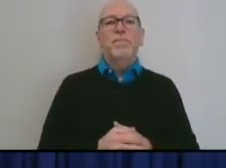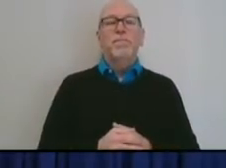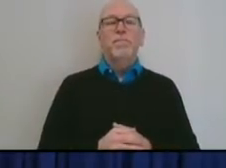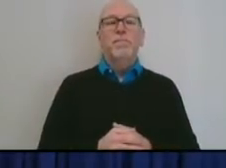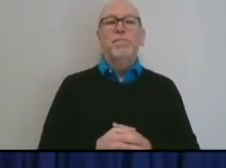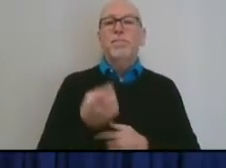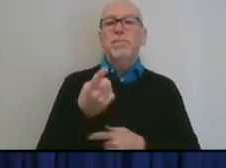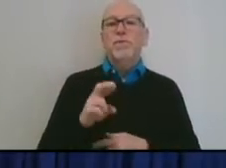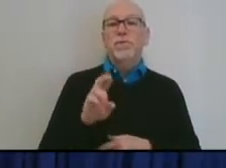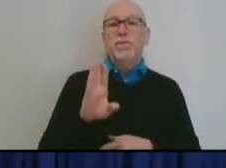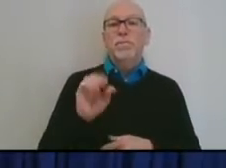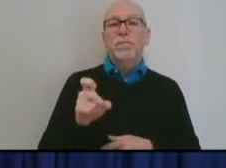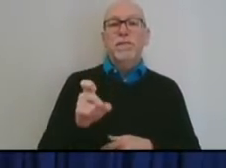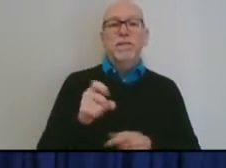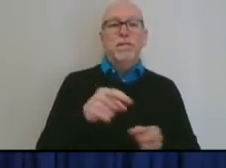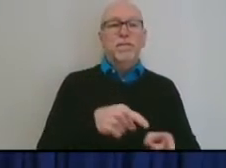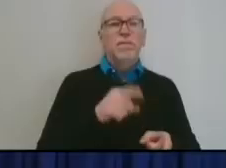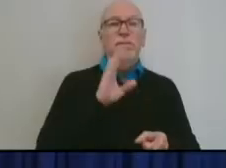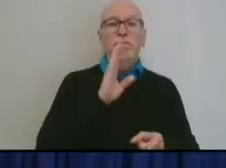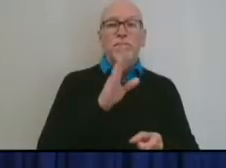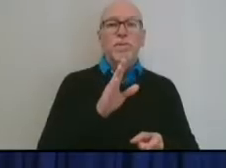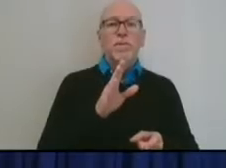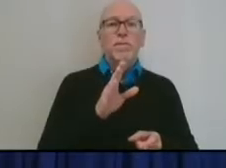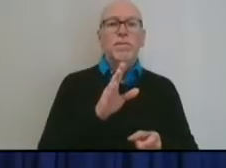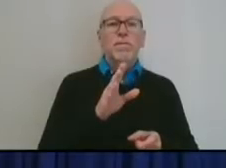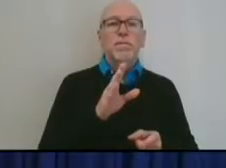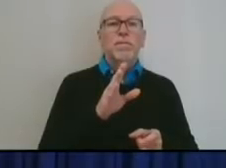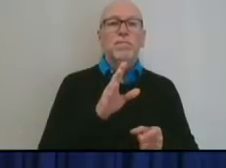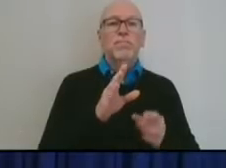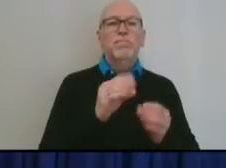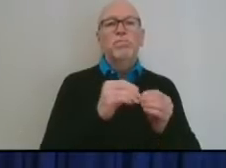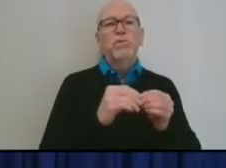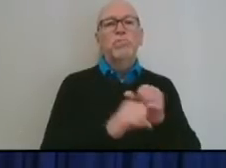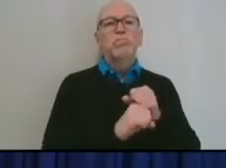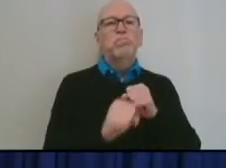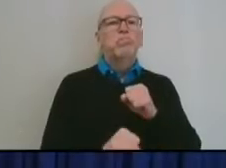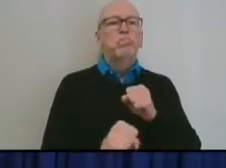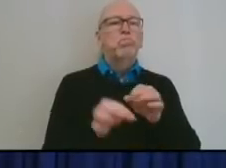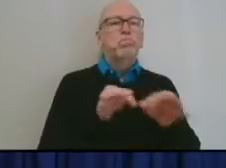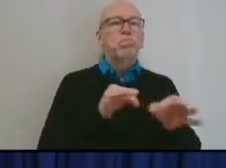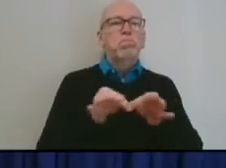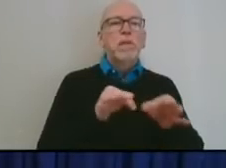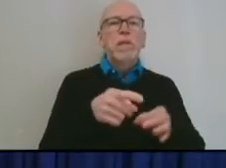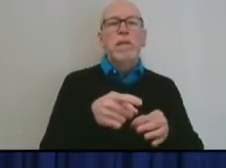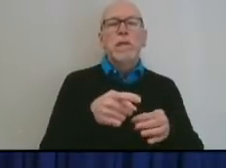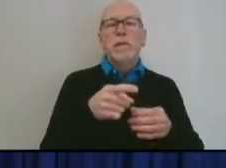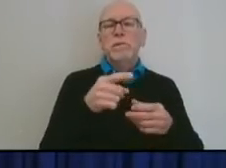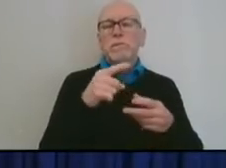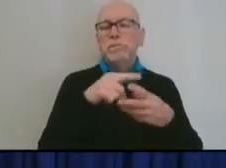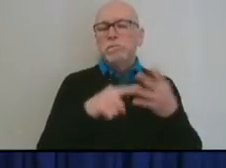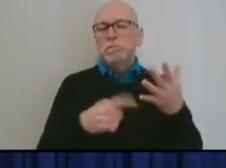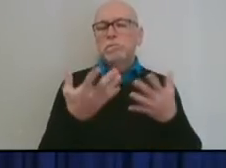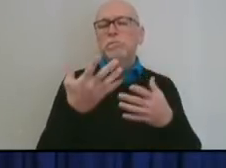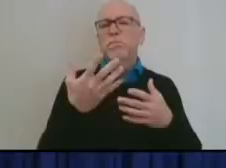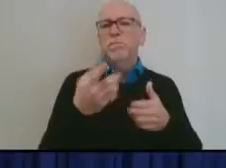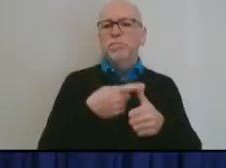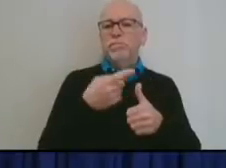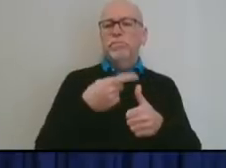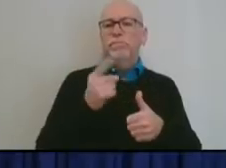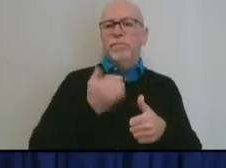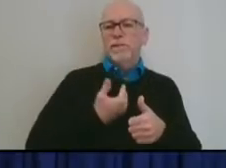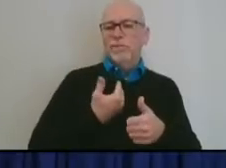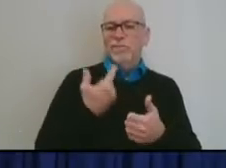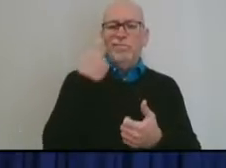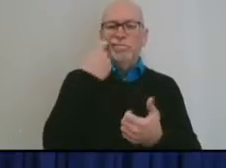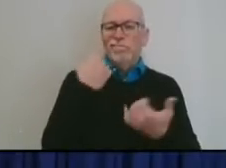Dr. Box will get to, you'll elaborate on a couple fronts. One, our latest numbers,